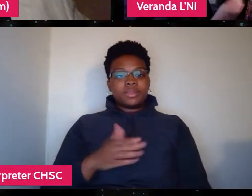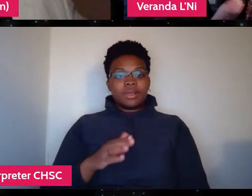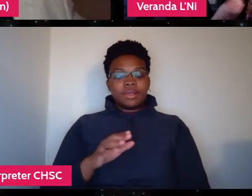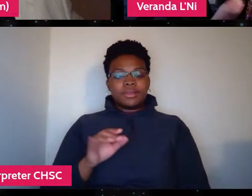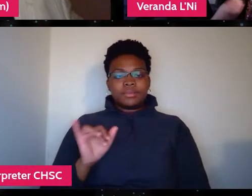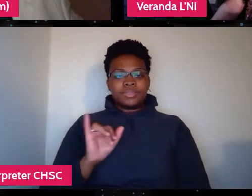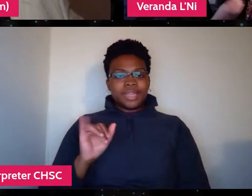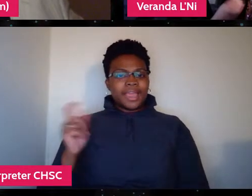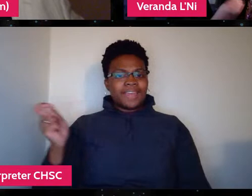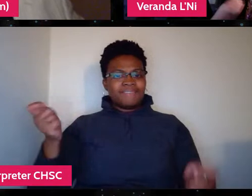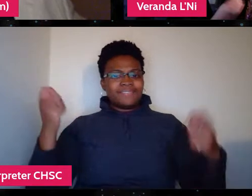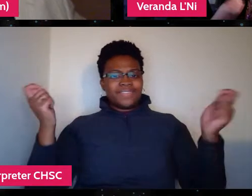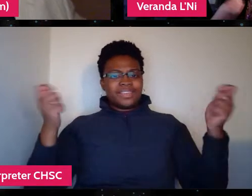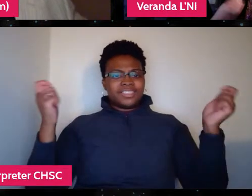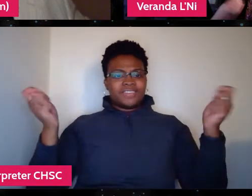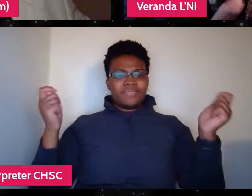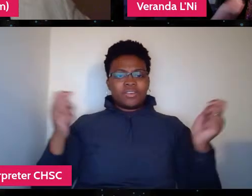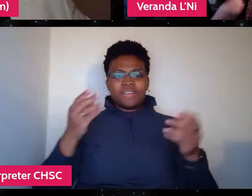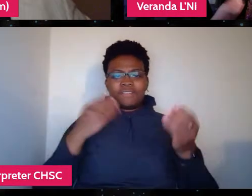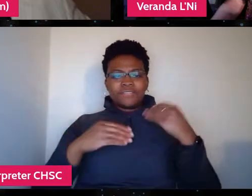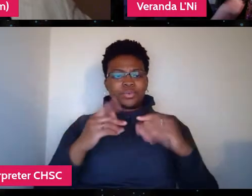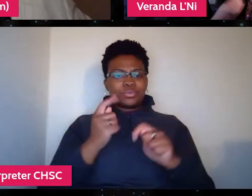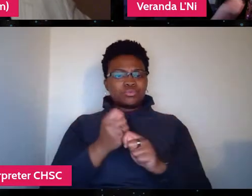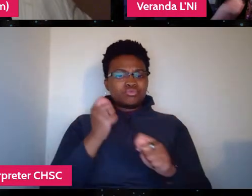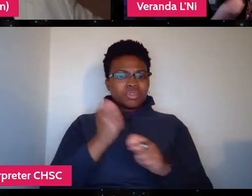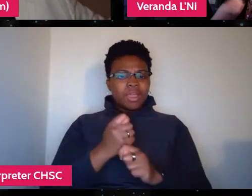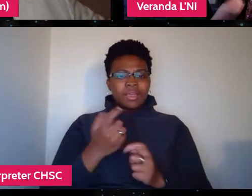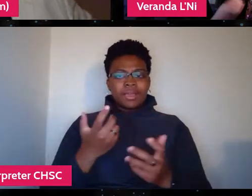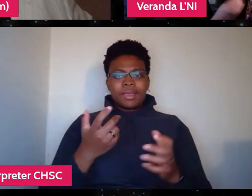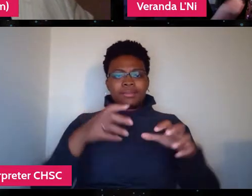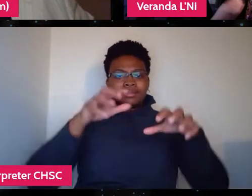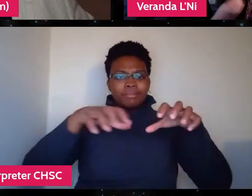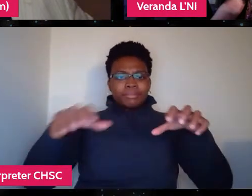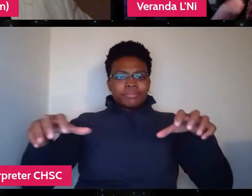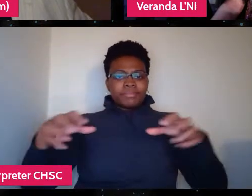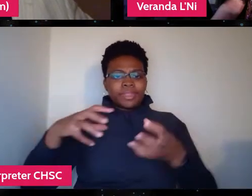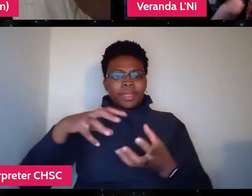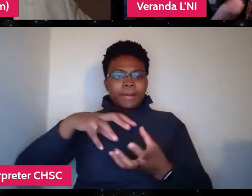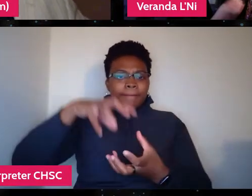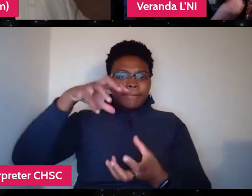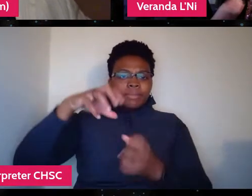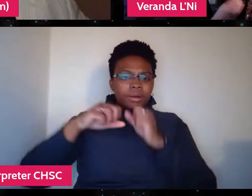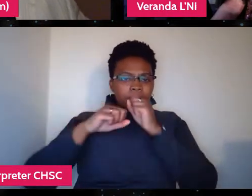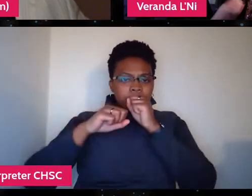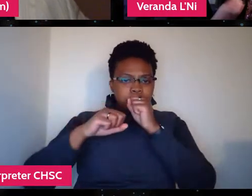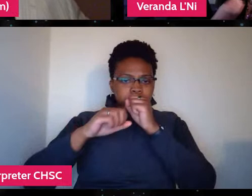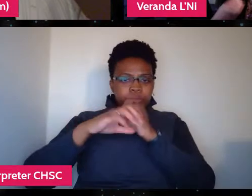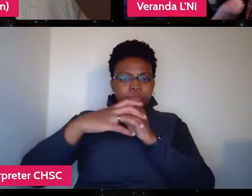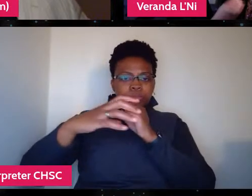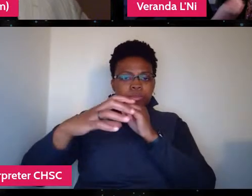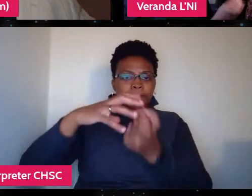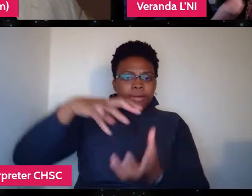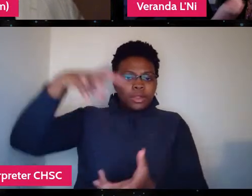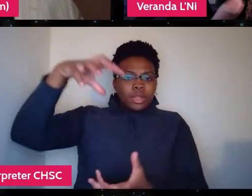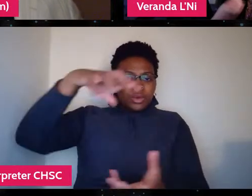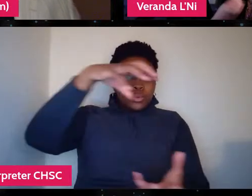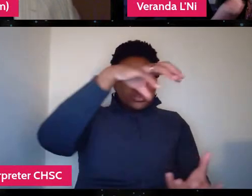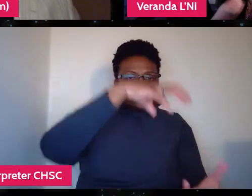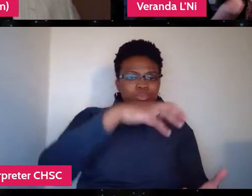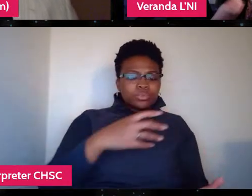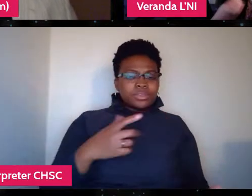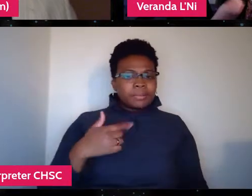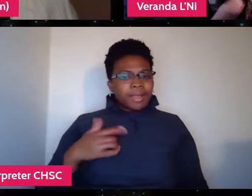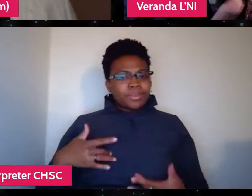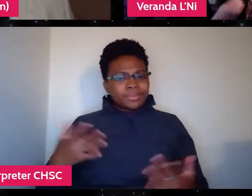there was like a festival going on, all these food trucks and balloons. And I was like, what the hell is going on? And they were like, oh, it's the